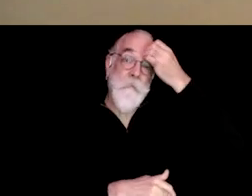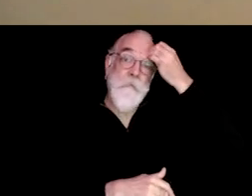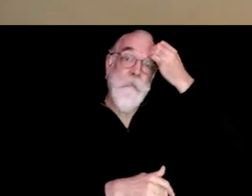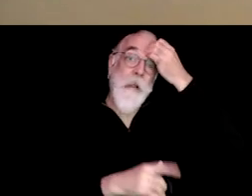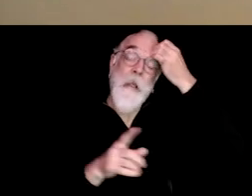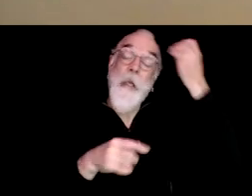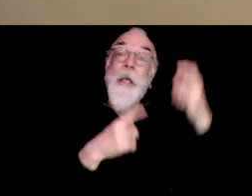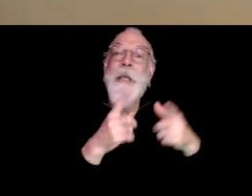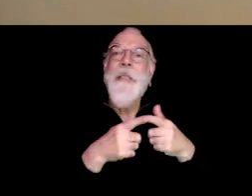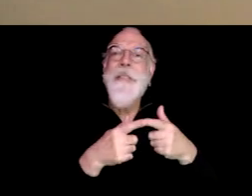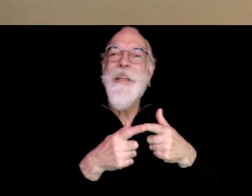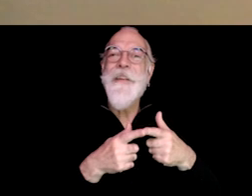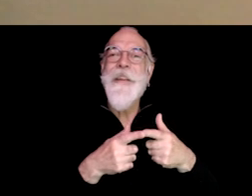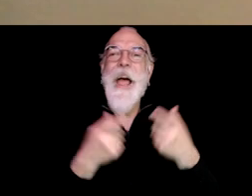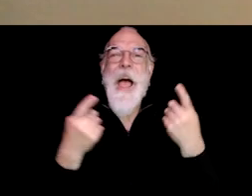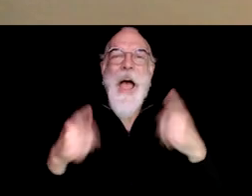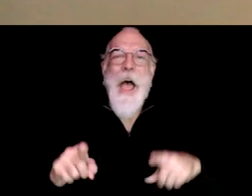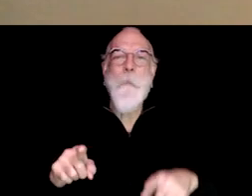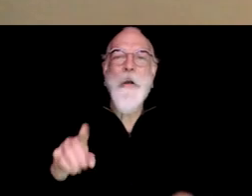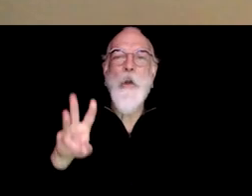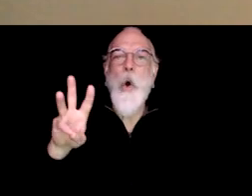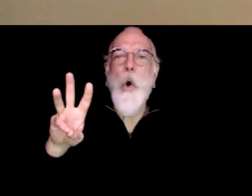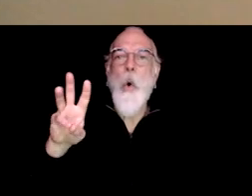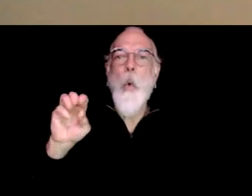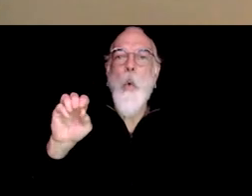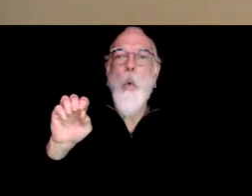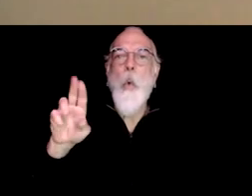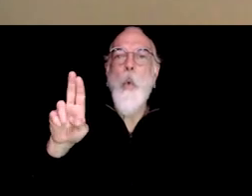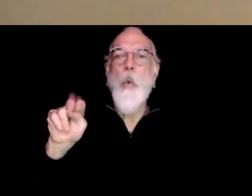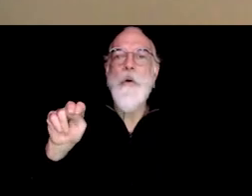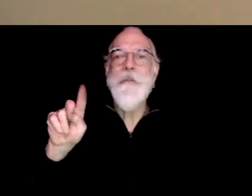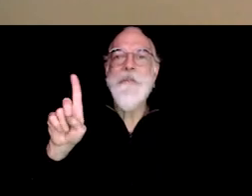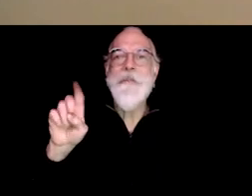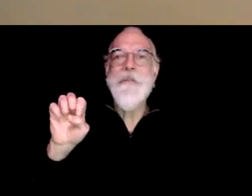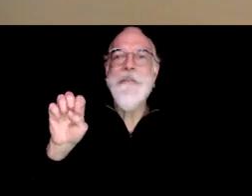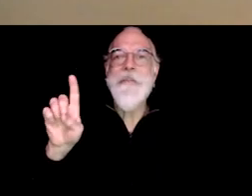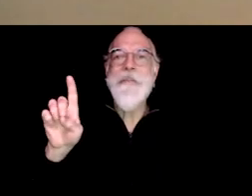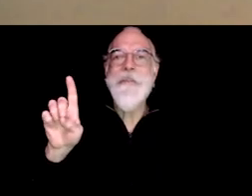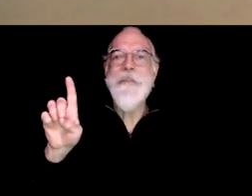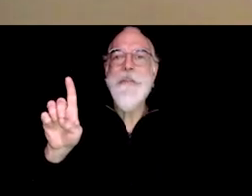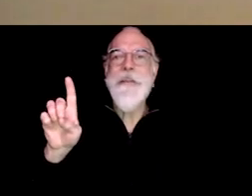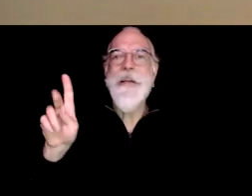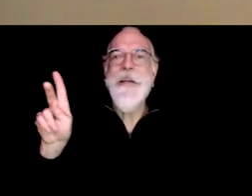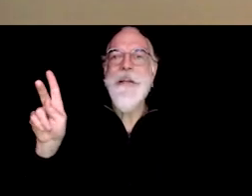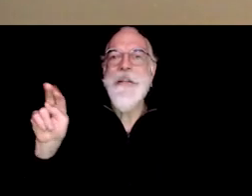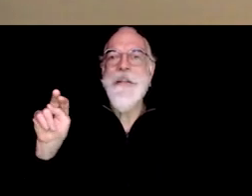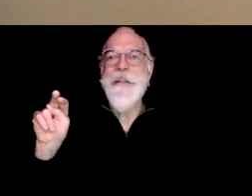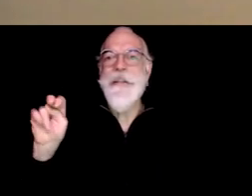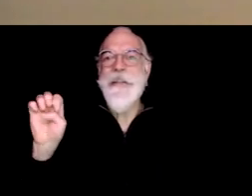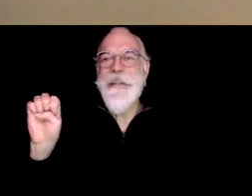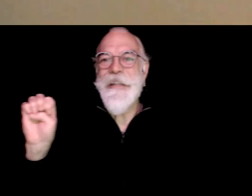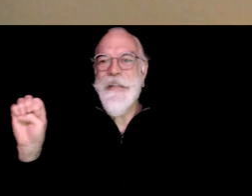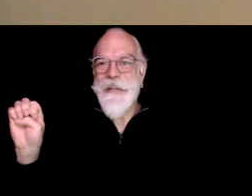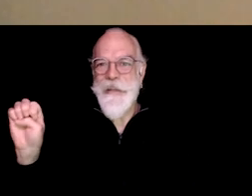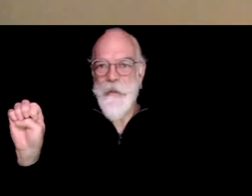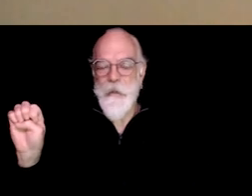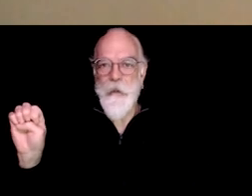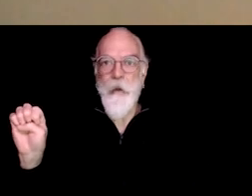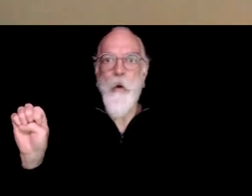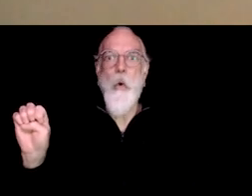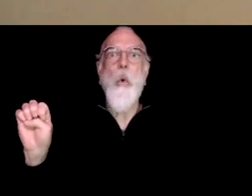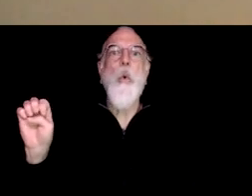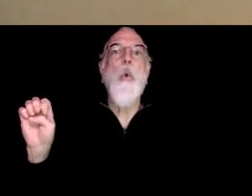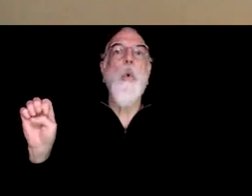after Wounded Knee, they were particularly afraid of the United States. And